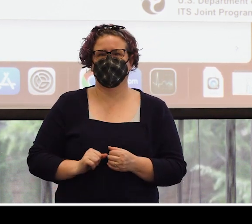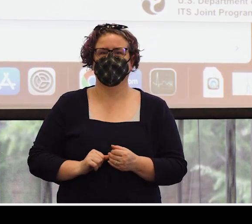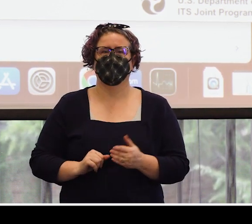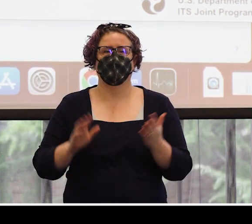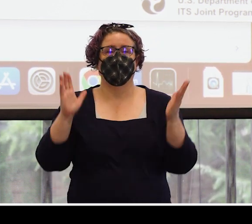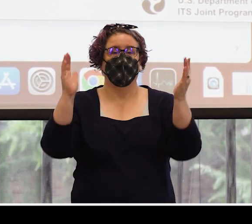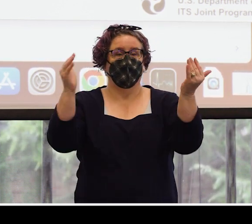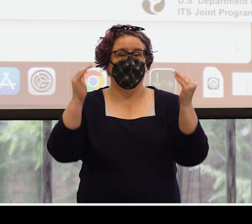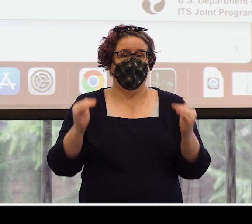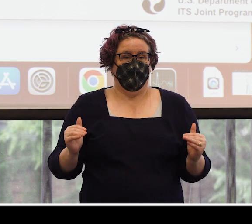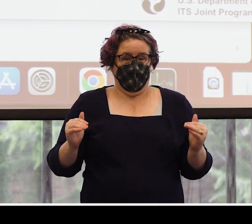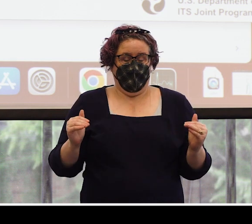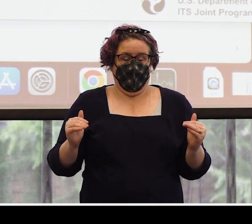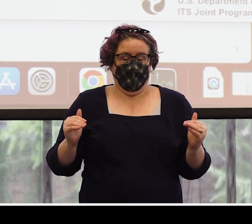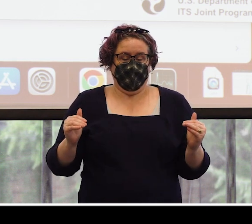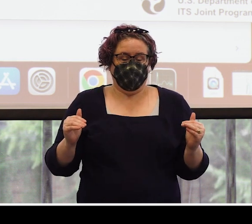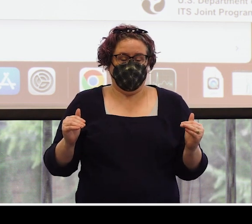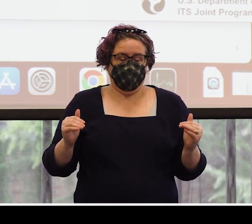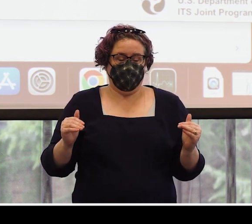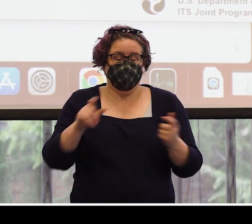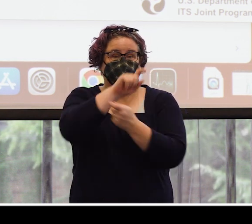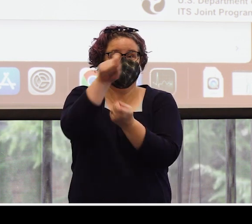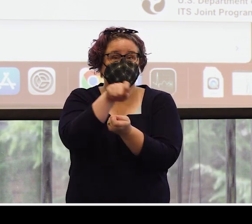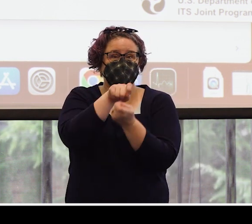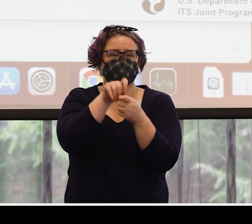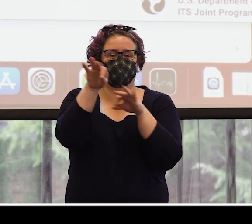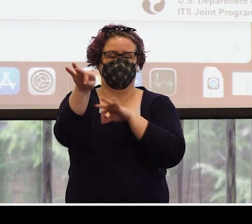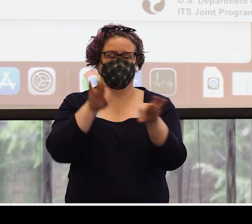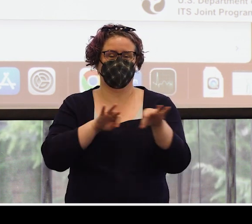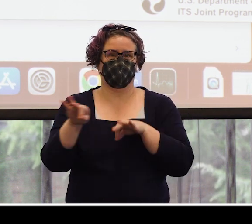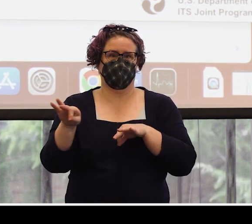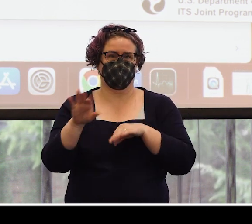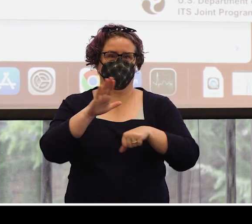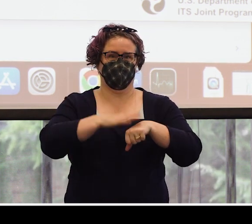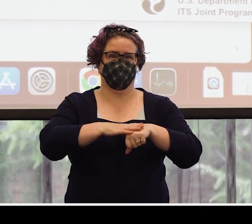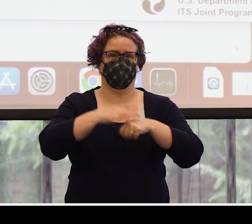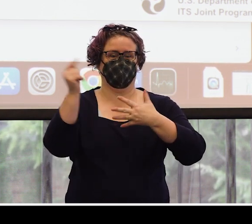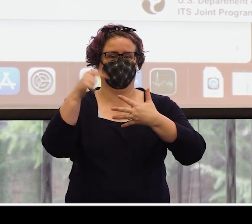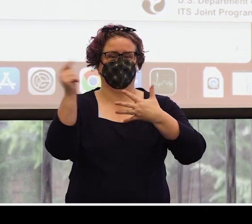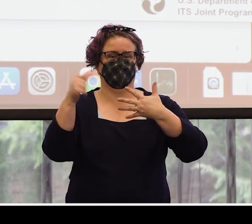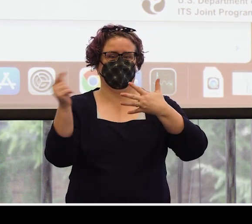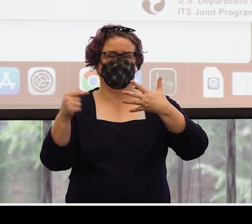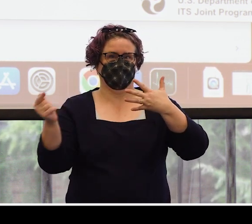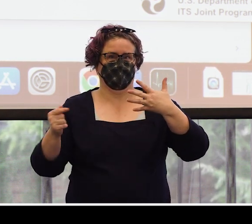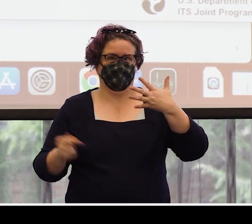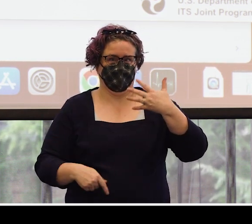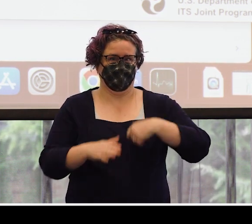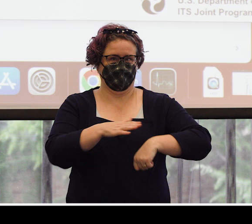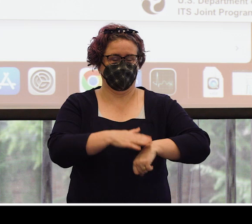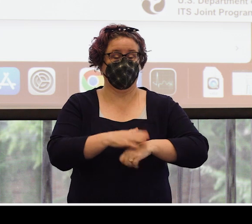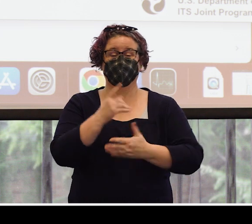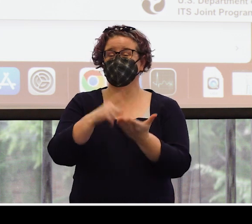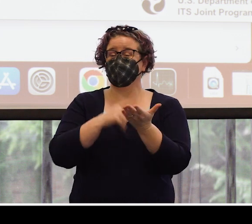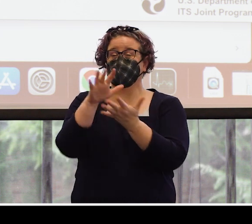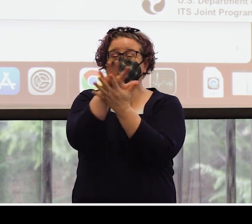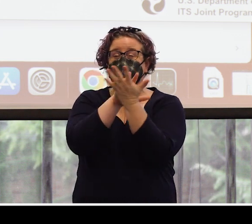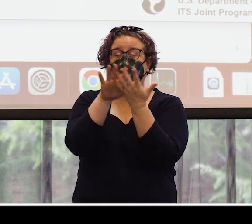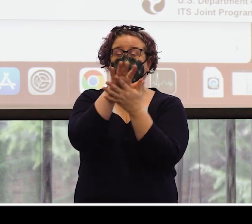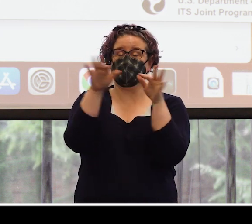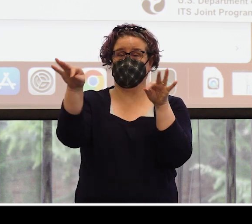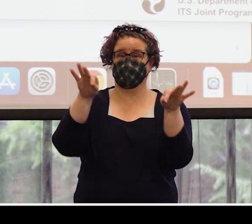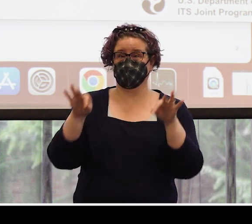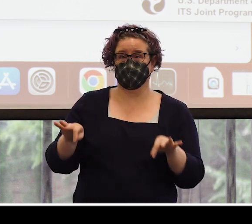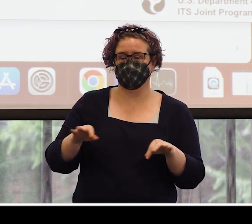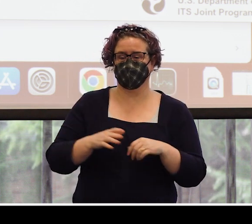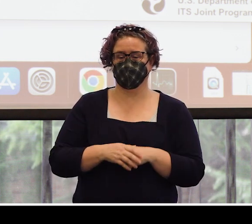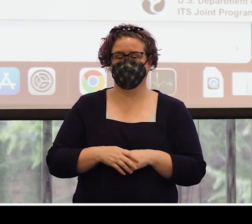next feature is the specific directional cues, because sometimes abstract directions